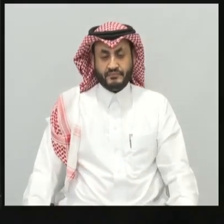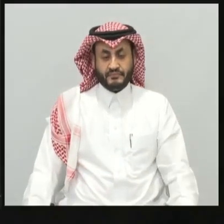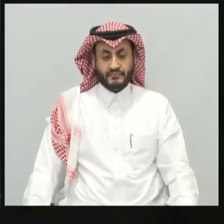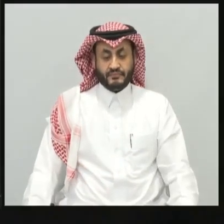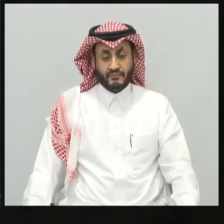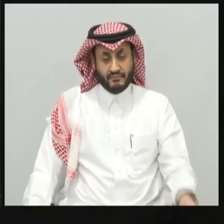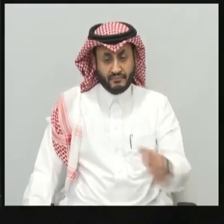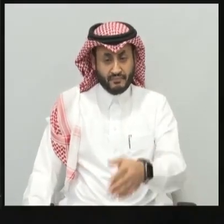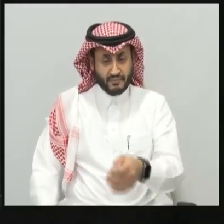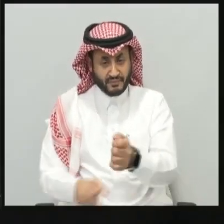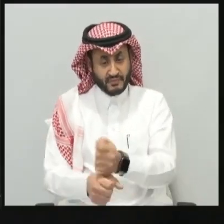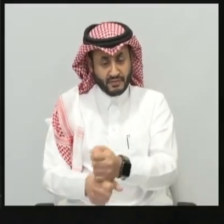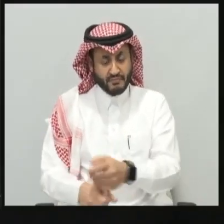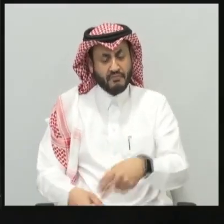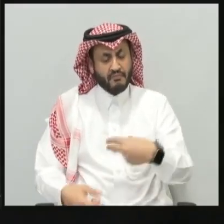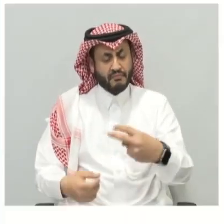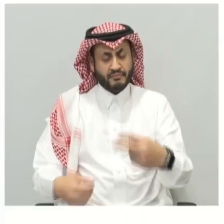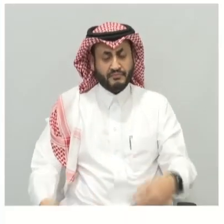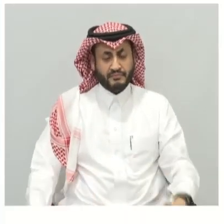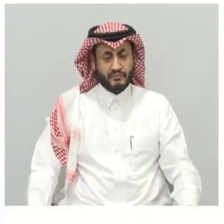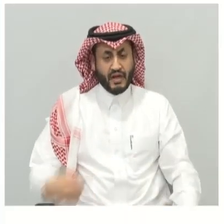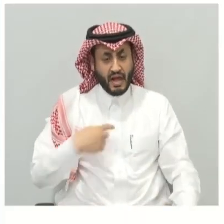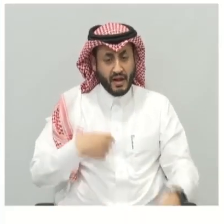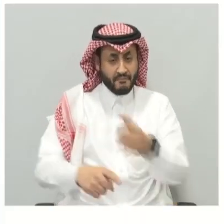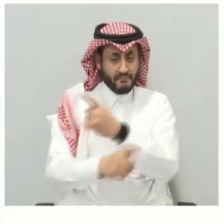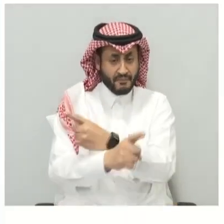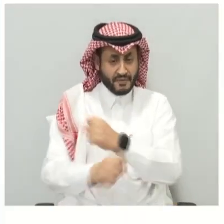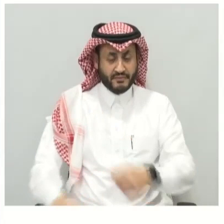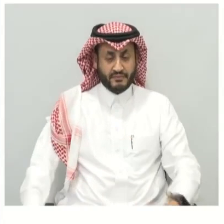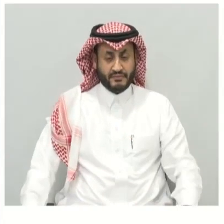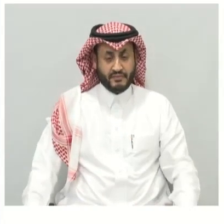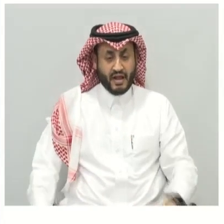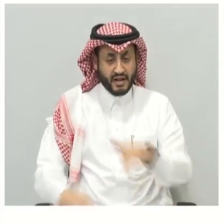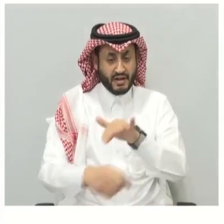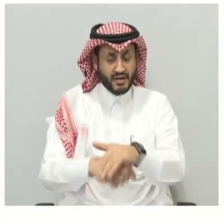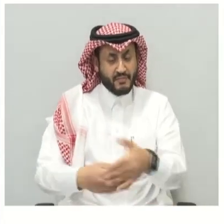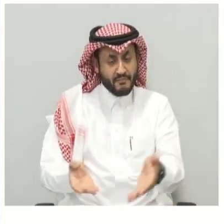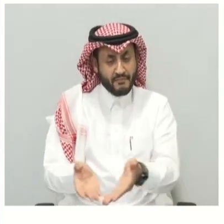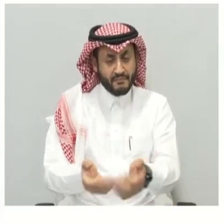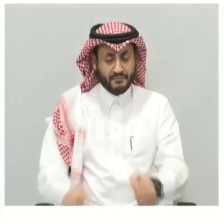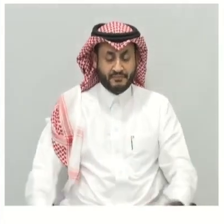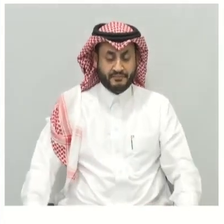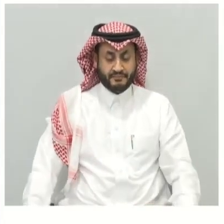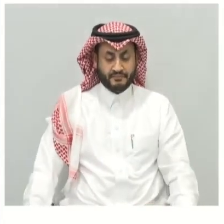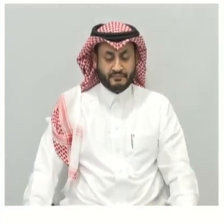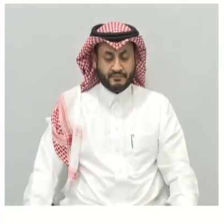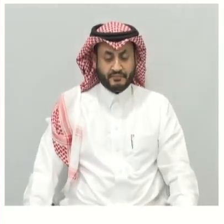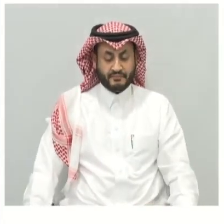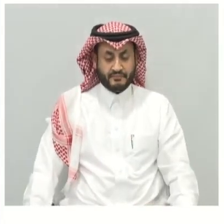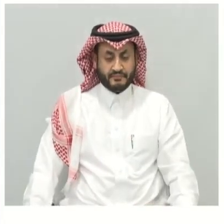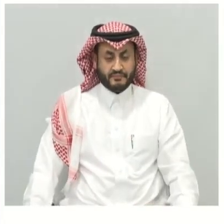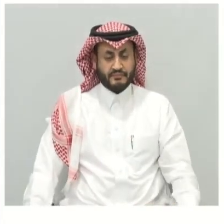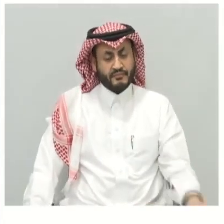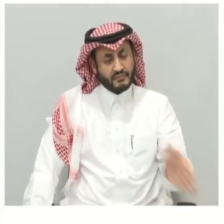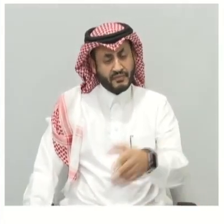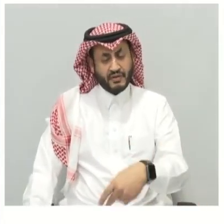The other job they may choose, I am a teacher. I teach students. Also, you can ask